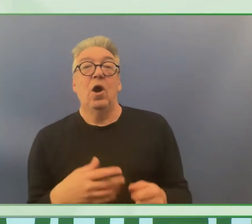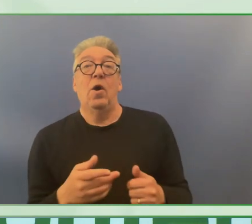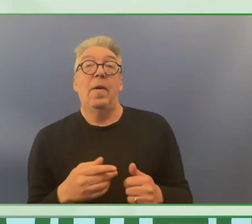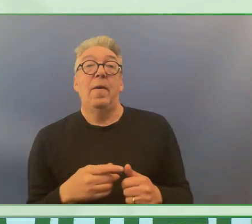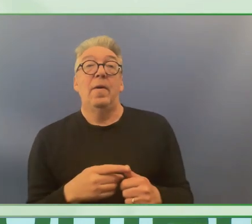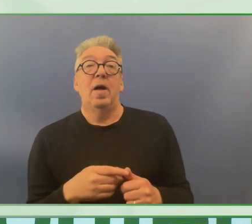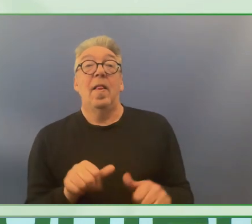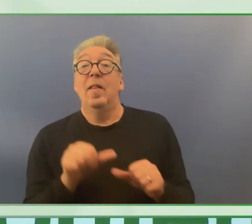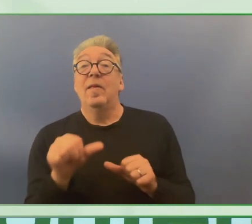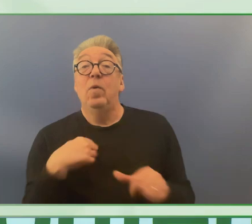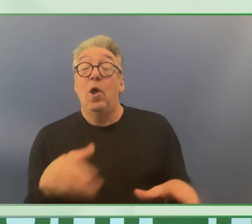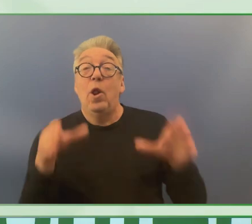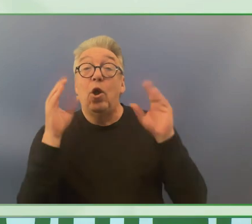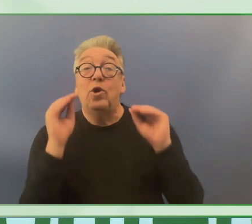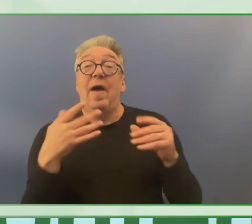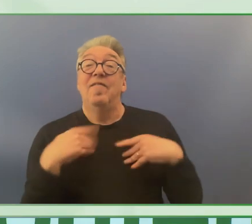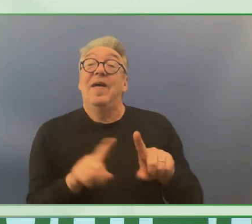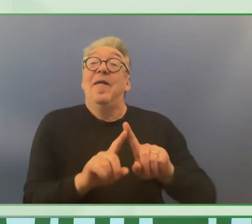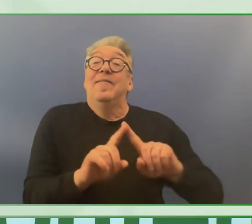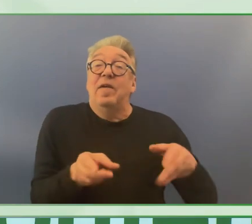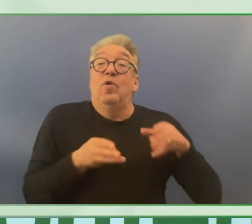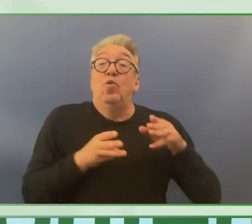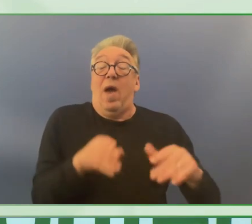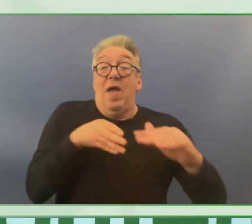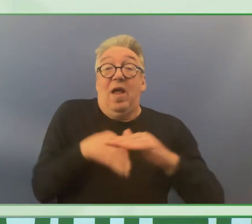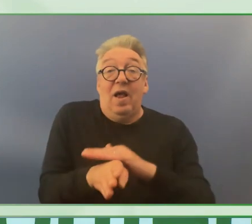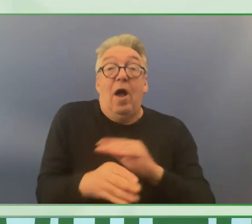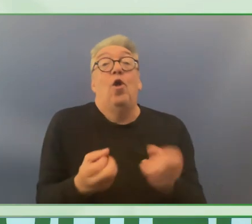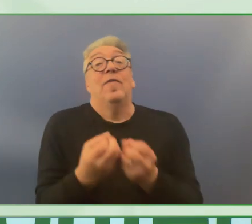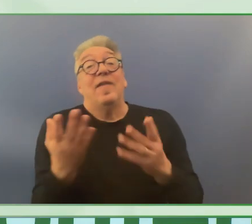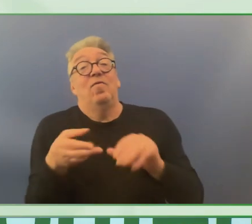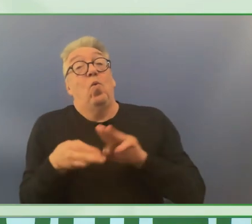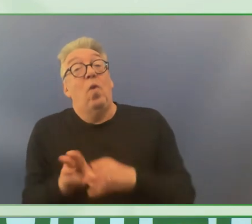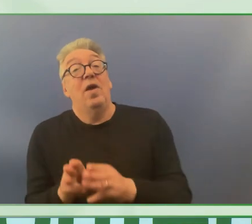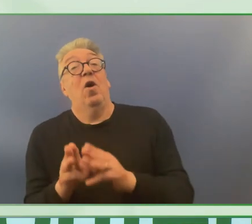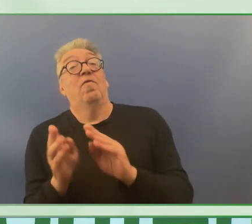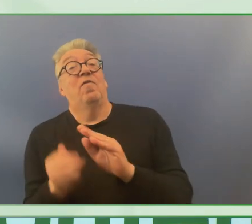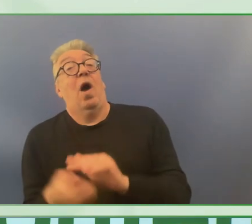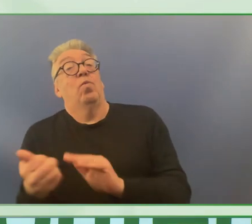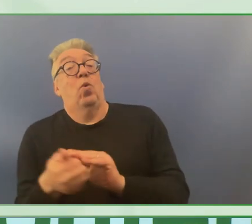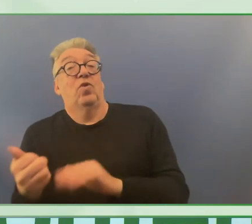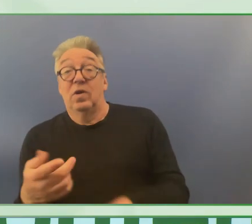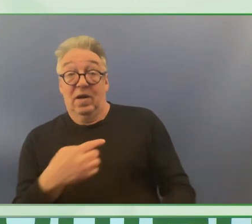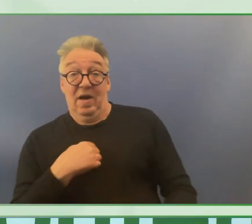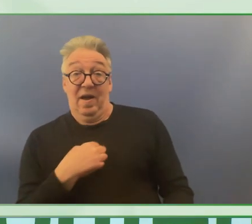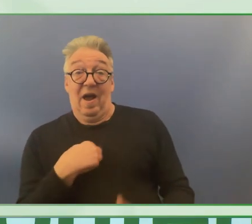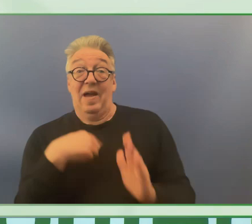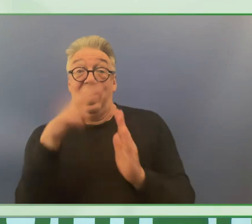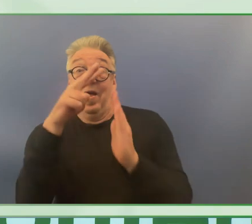output forms also helps. You know, voice access being one example. I'm dyslexic. I use voice input all the